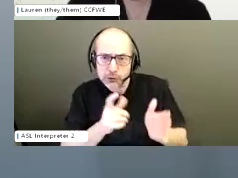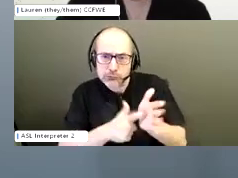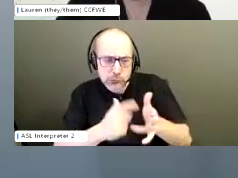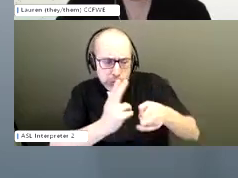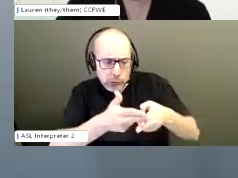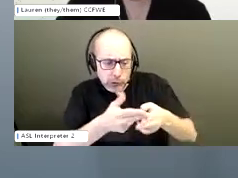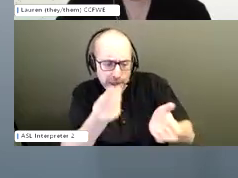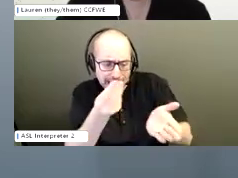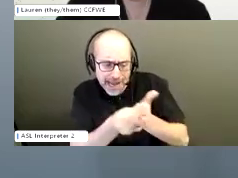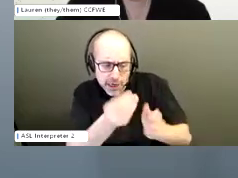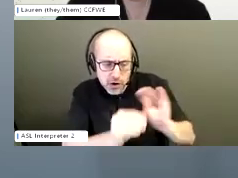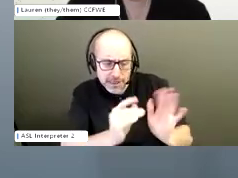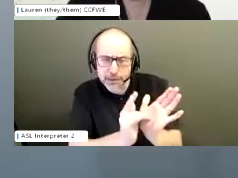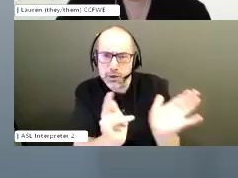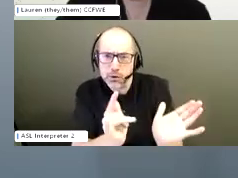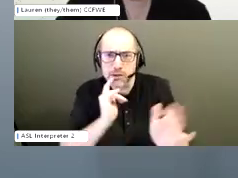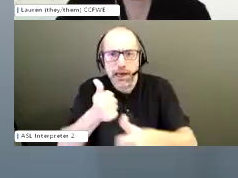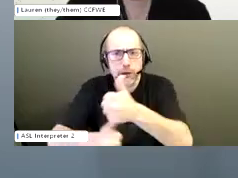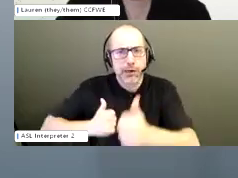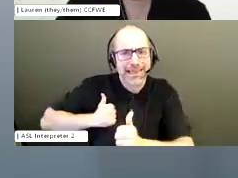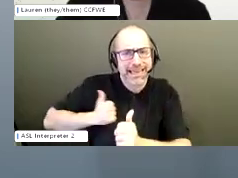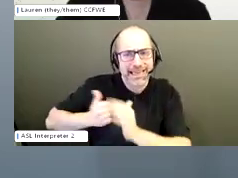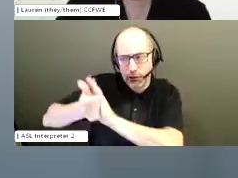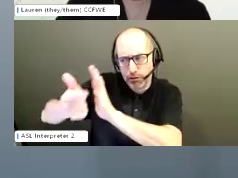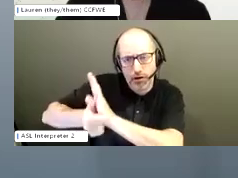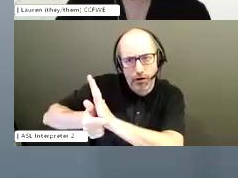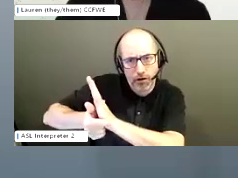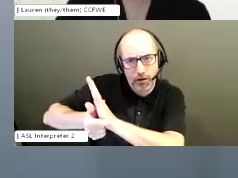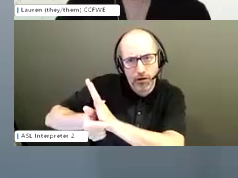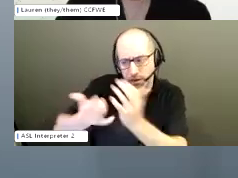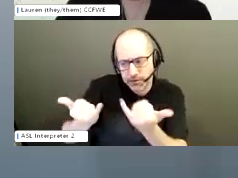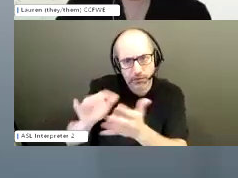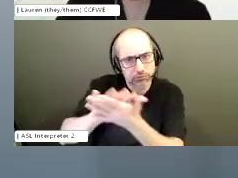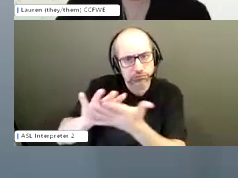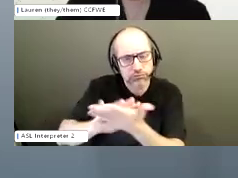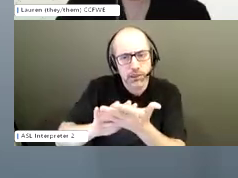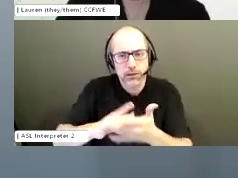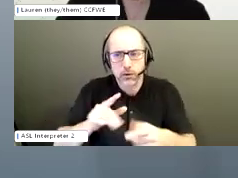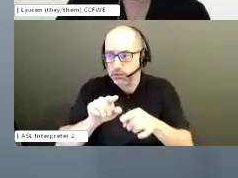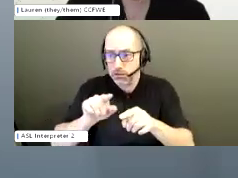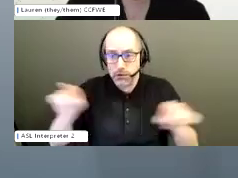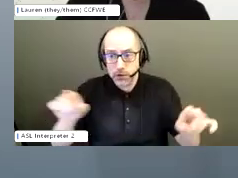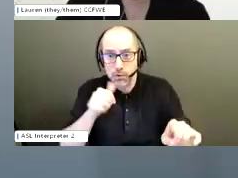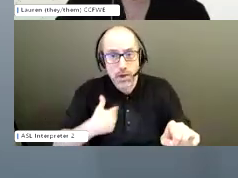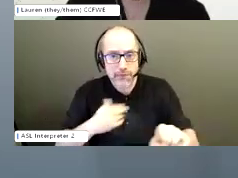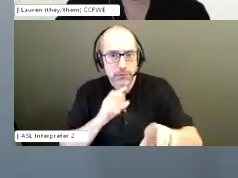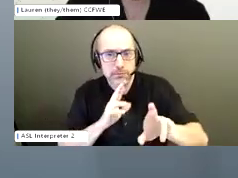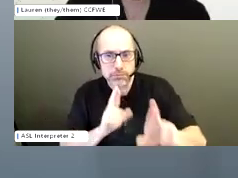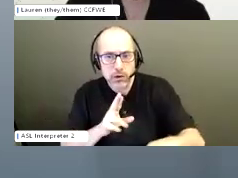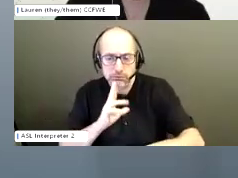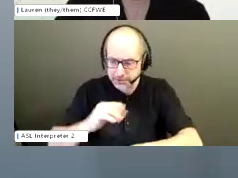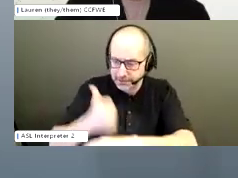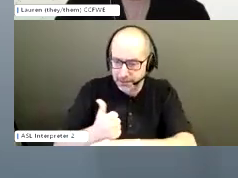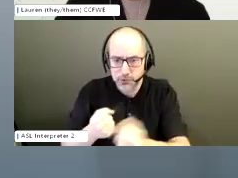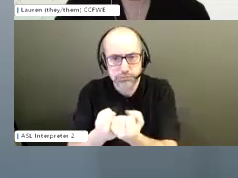Canadian legislation. So this lack of response or understanding within systems, especially within the legal system,